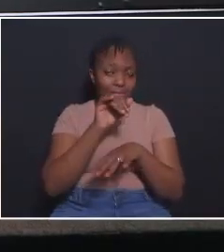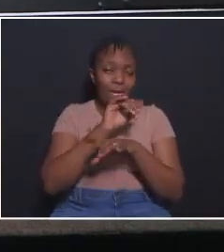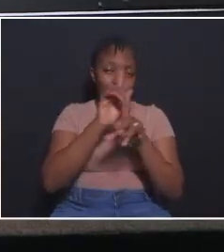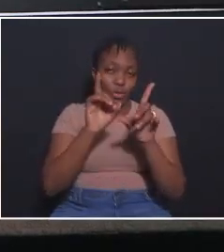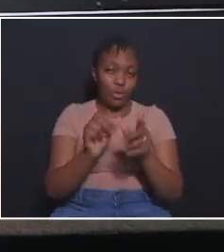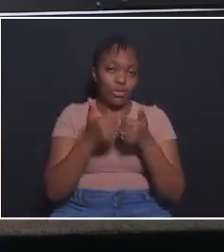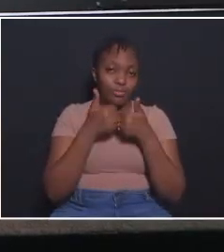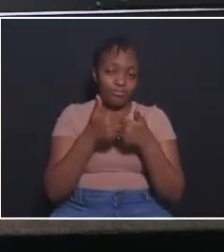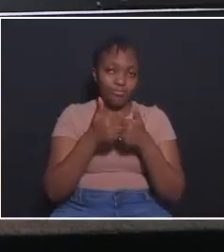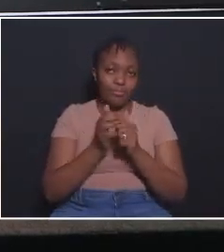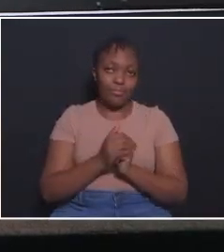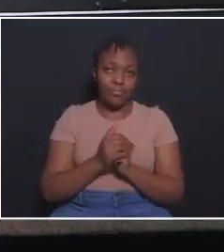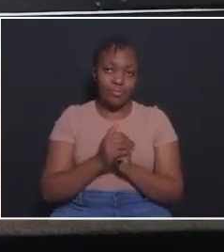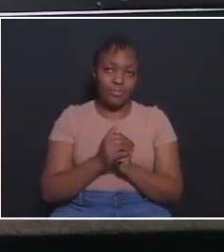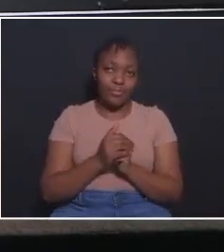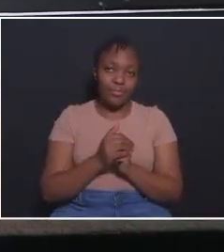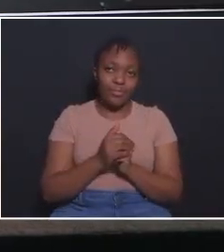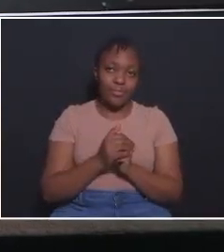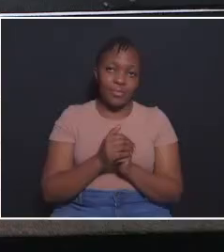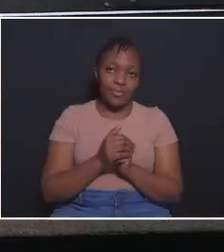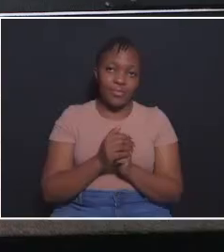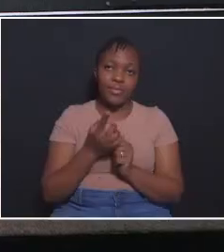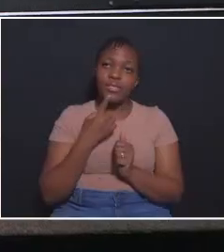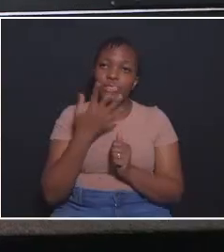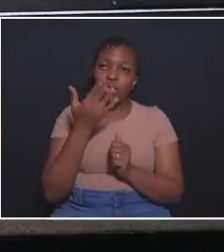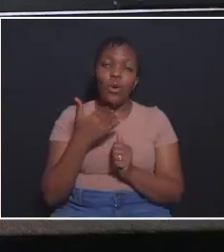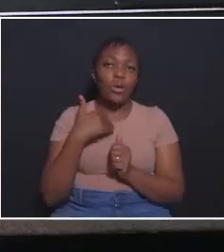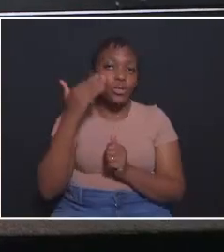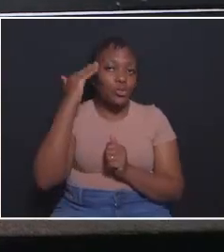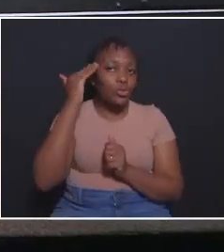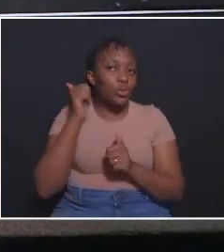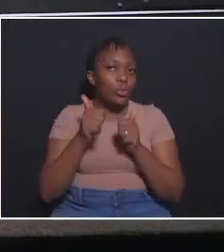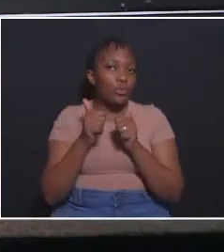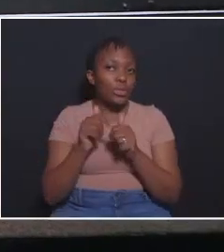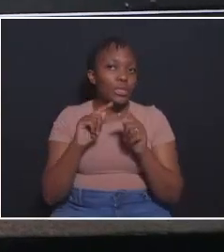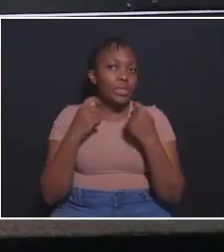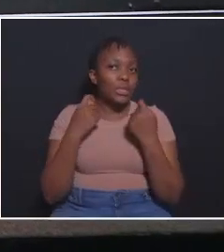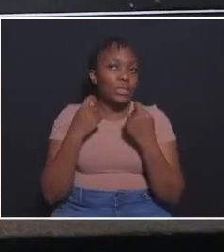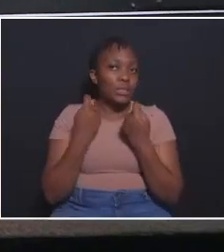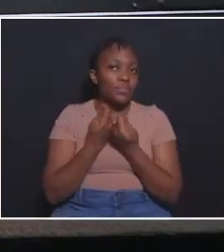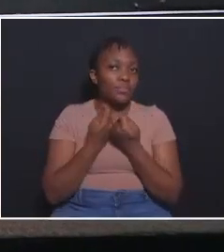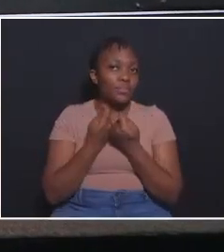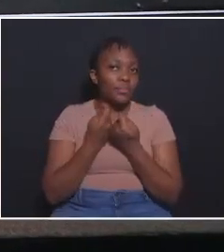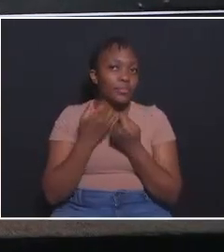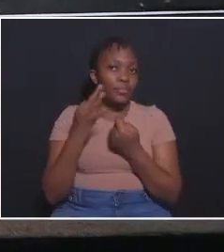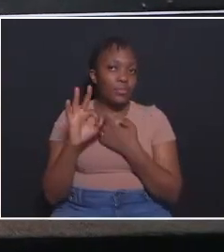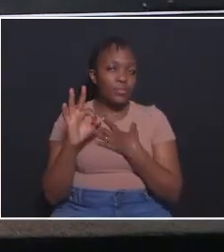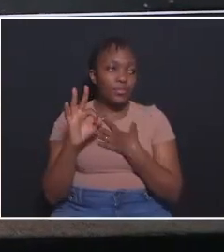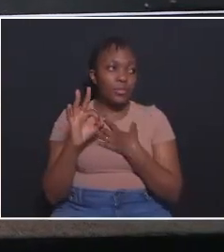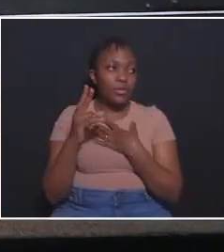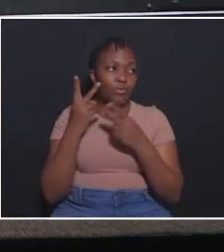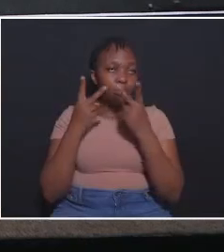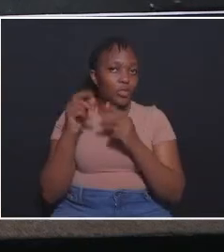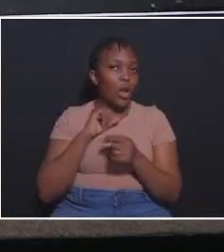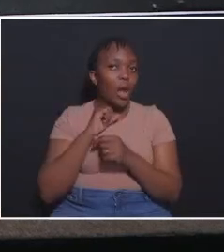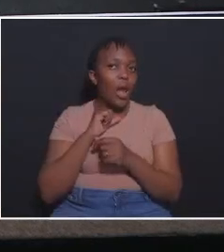What kind of DAW or digital audio workstation is supposed to be used for this?